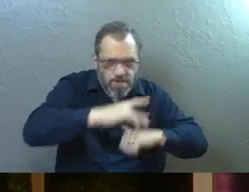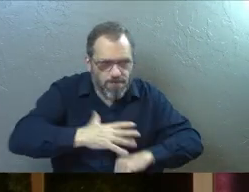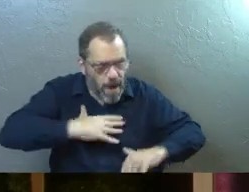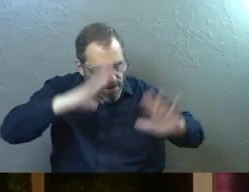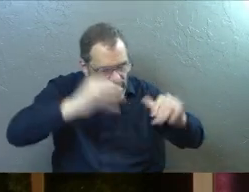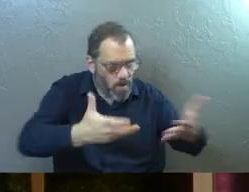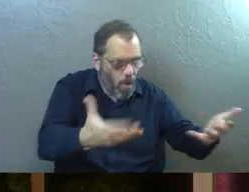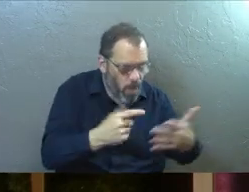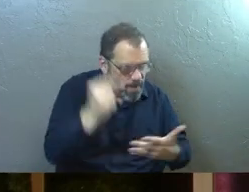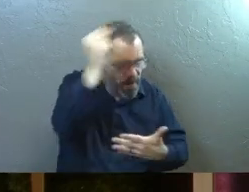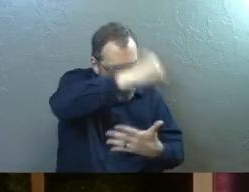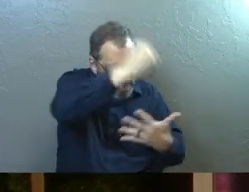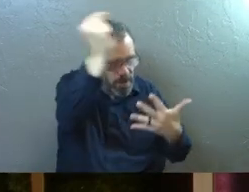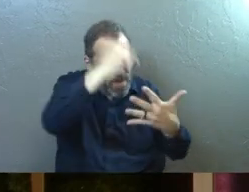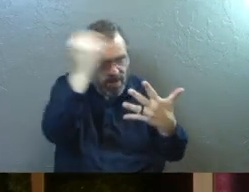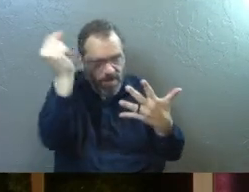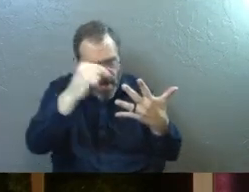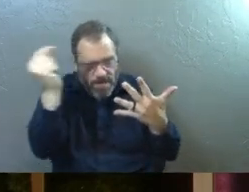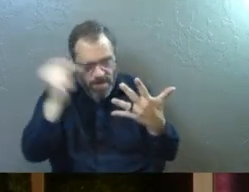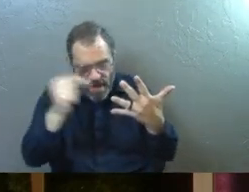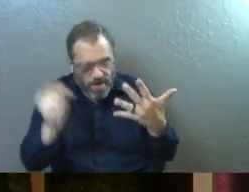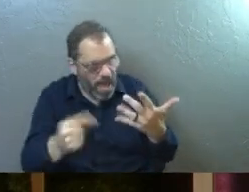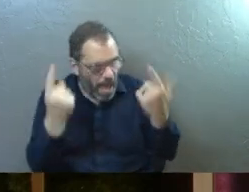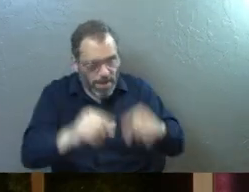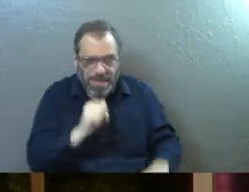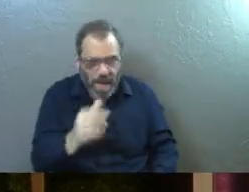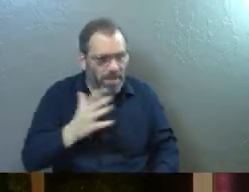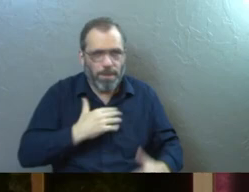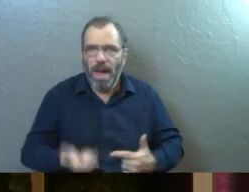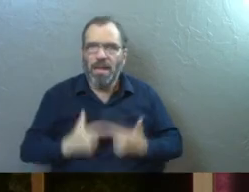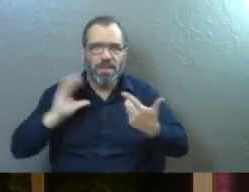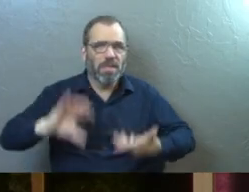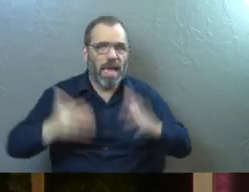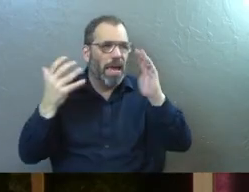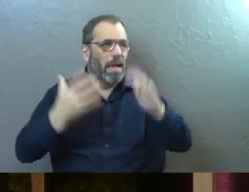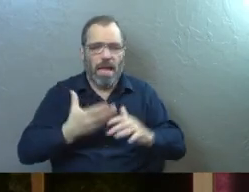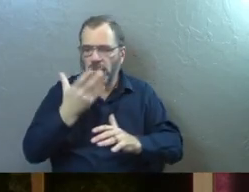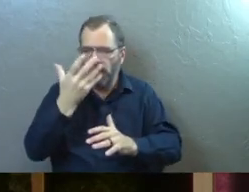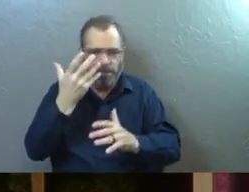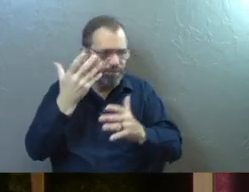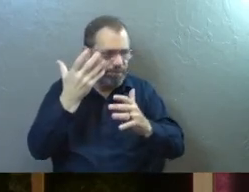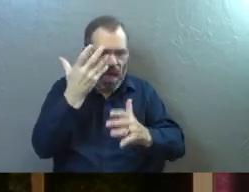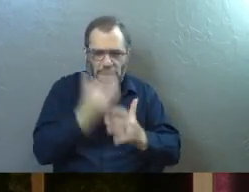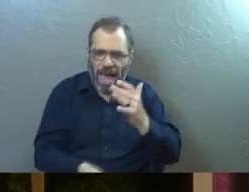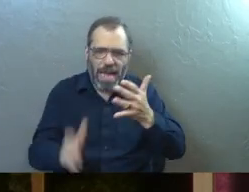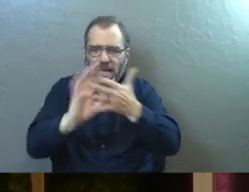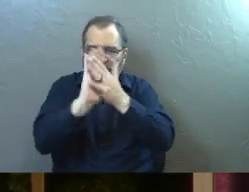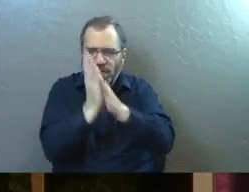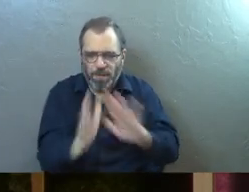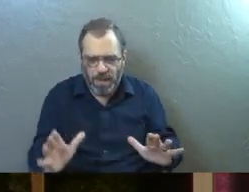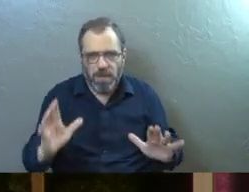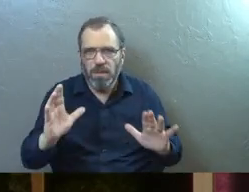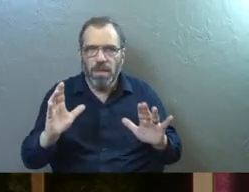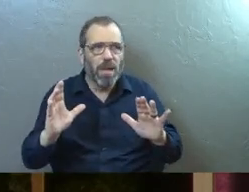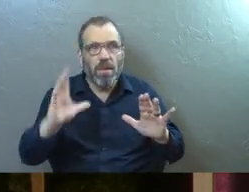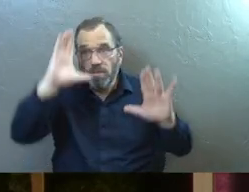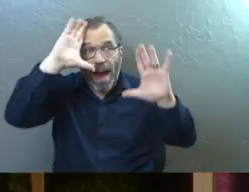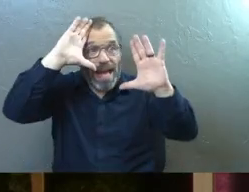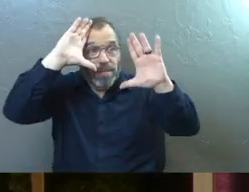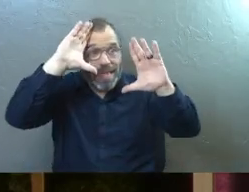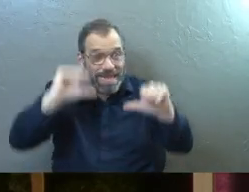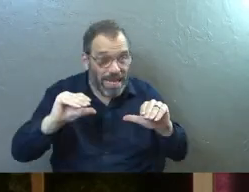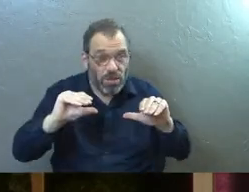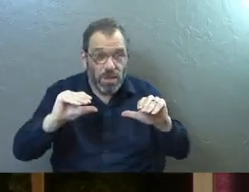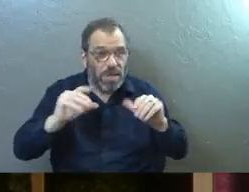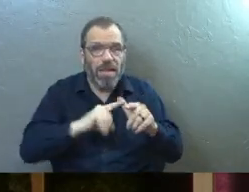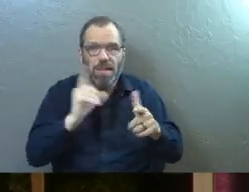it to be. And if it doesn't happen like that, then my life is chaotic and I have a lack of peace. There's expectations that I have. And if it doesn't